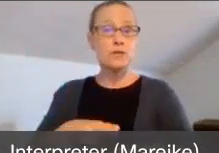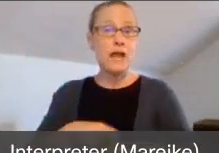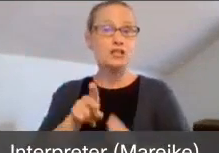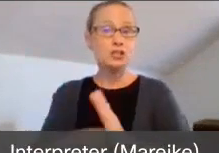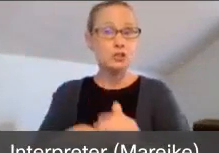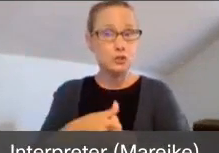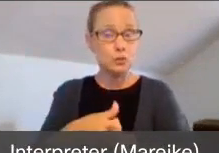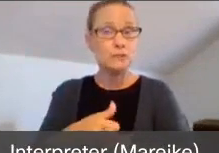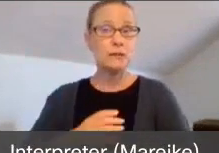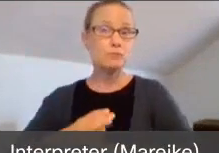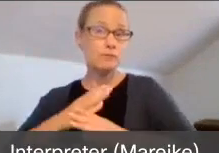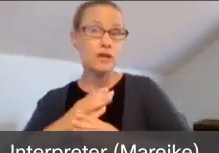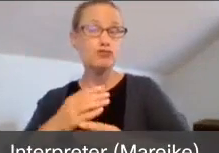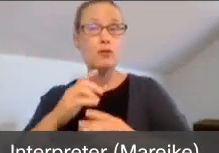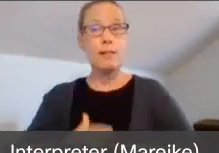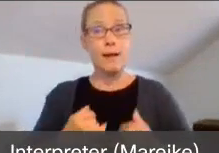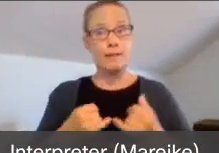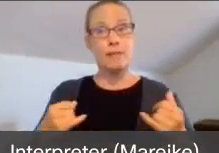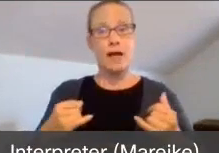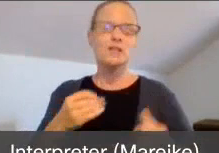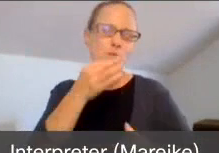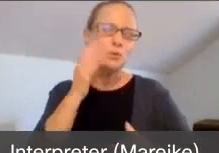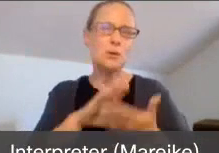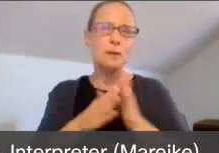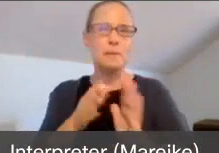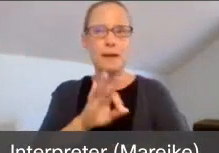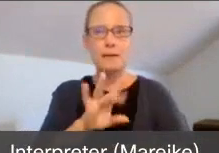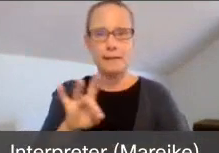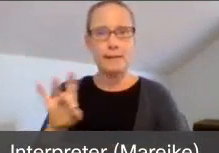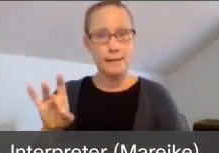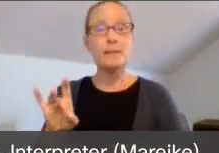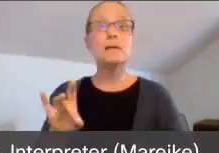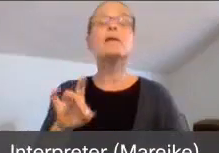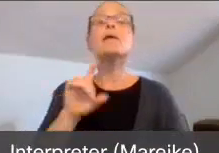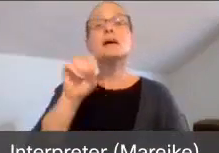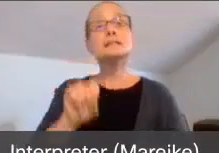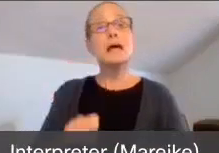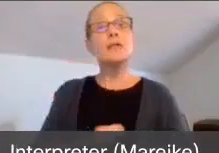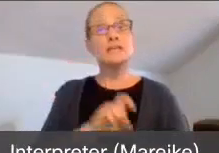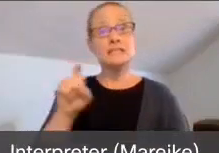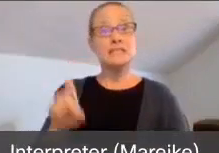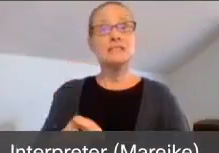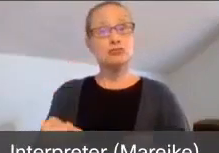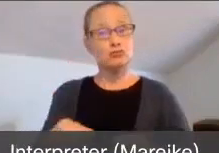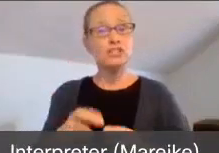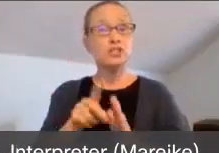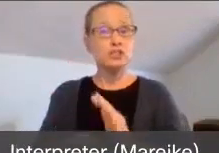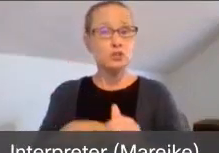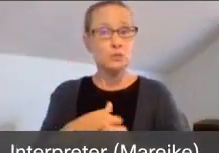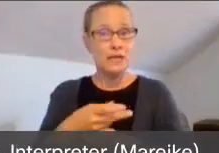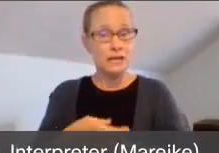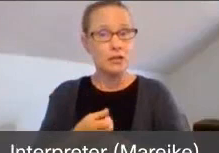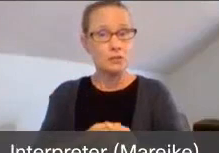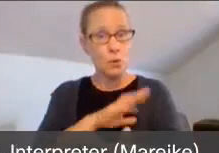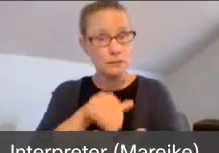Prevention Lifeline, soon to be 988, the Southeast Texas Regional Suicide Care Support Center, and